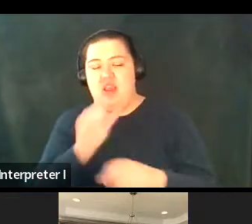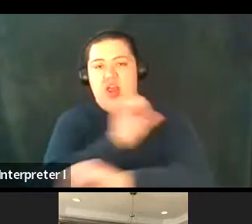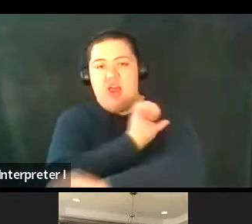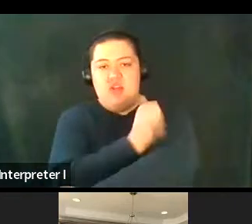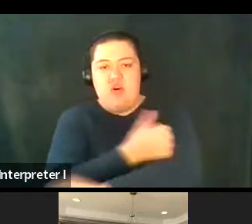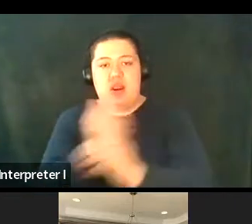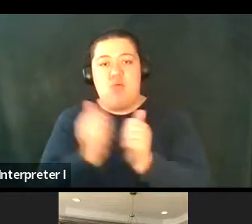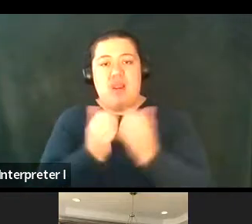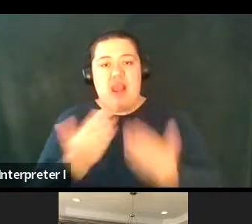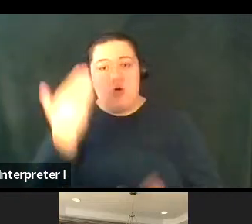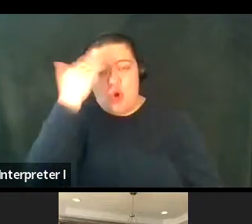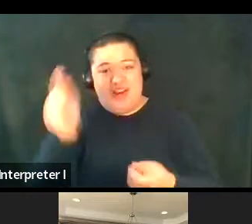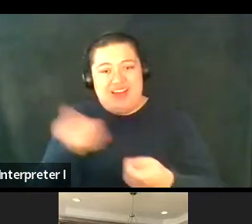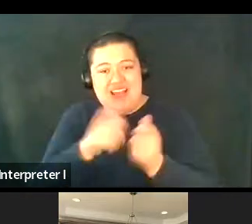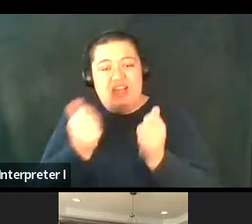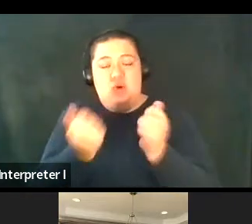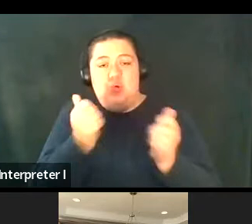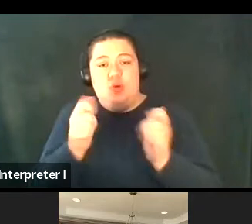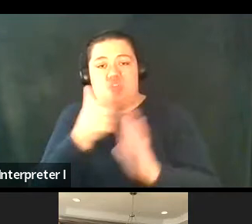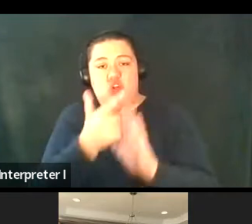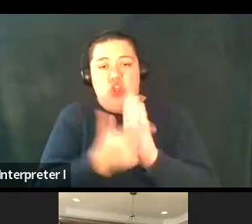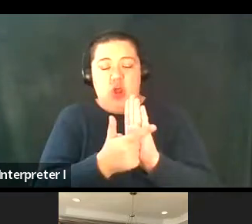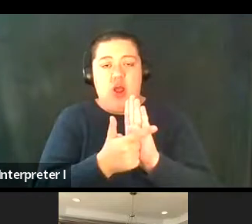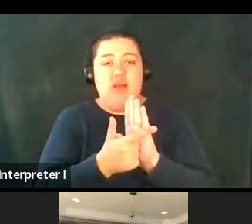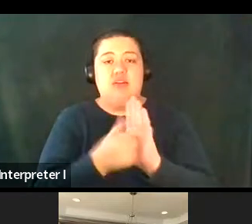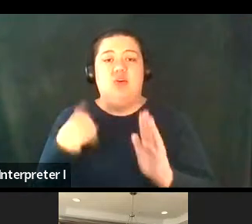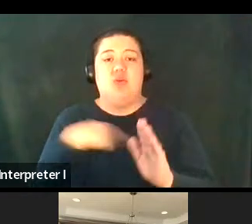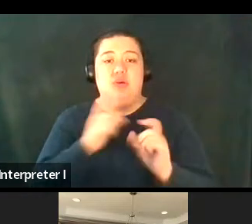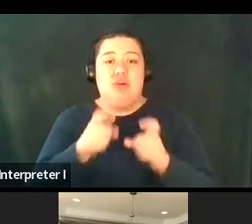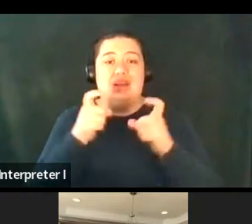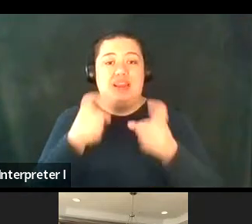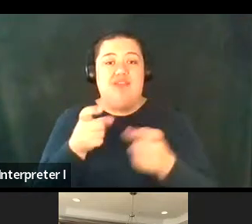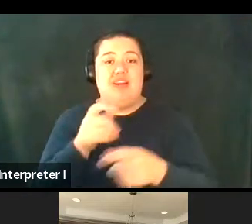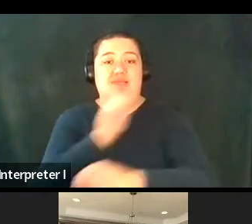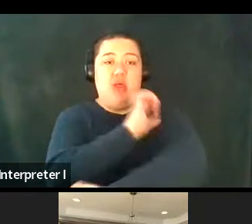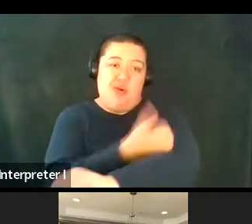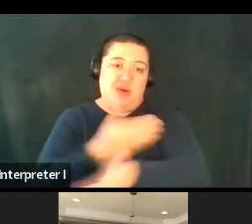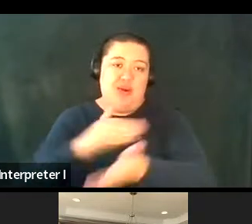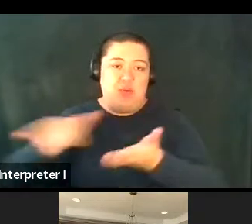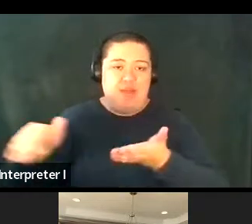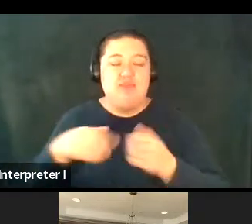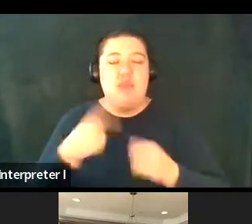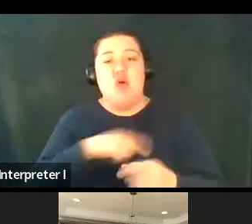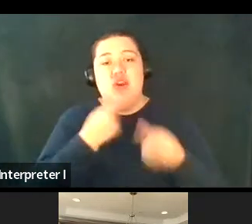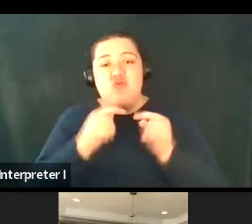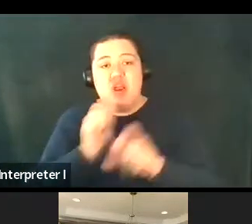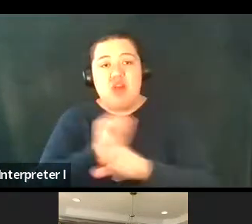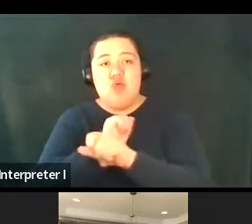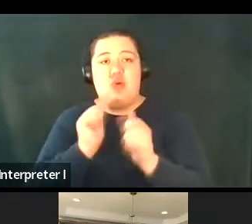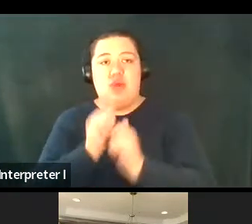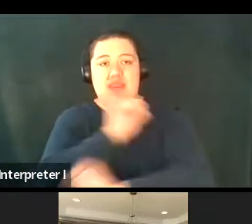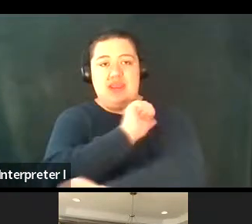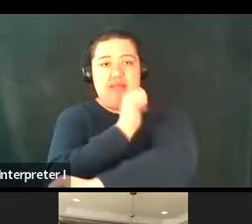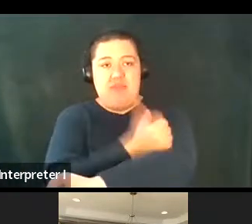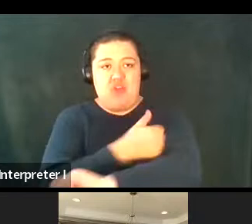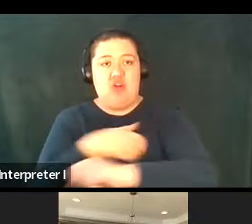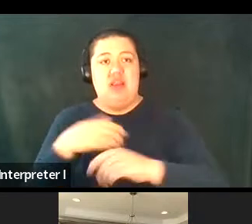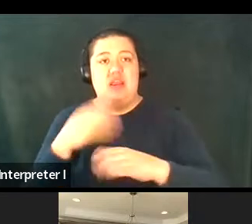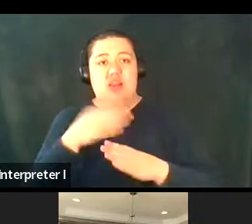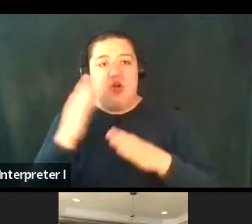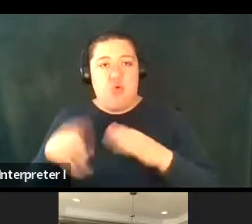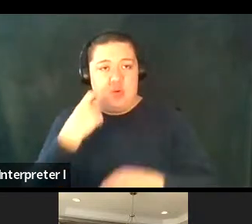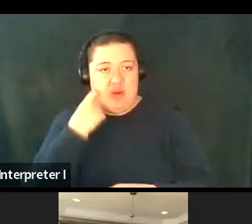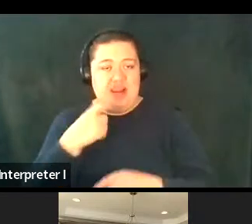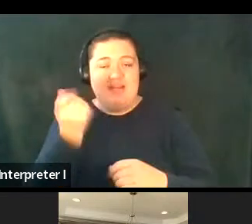knowing precisely which laws we were giving authority to waive. We tried to work with the administration over the weekend to understand